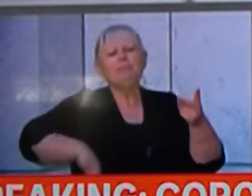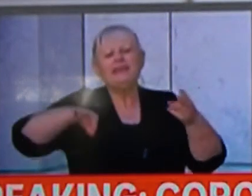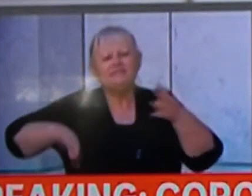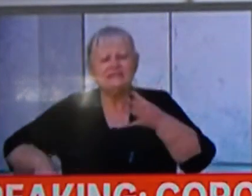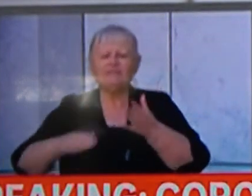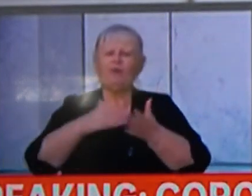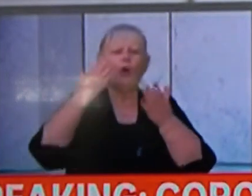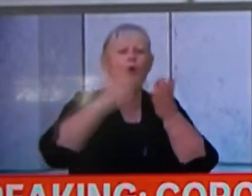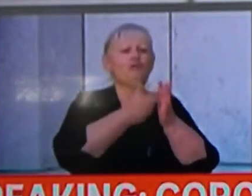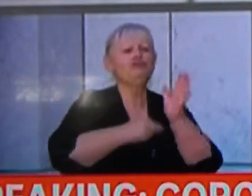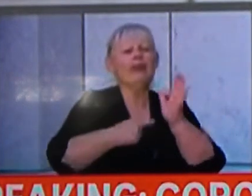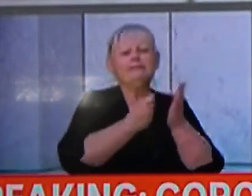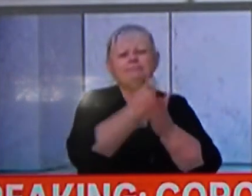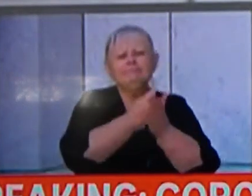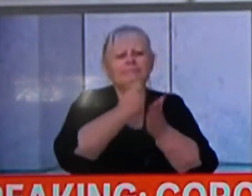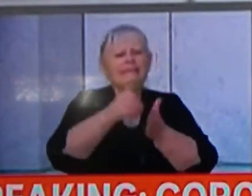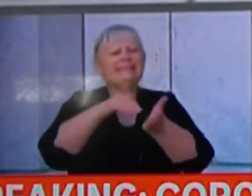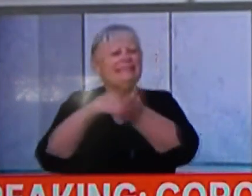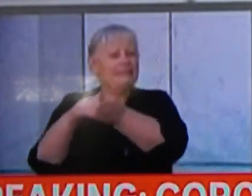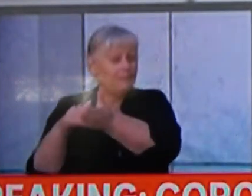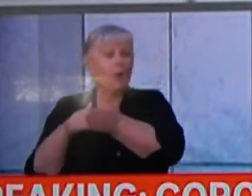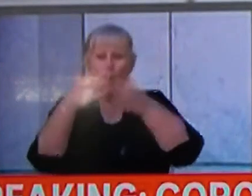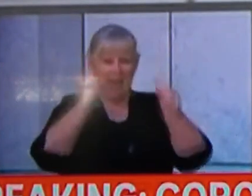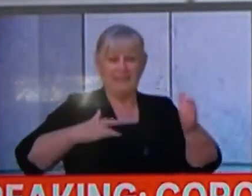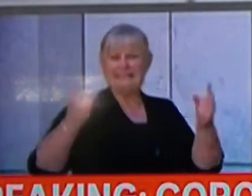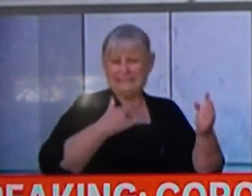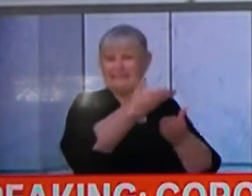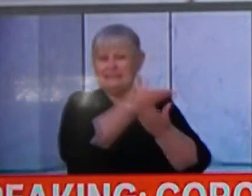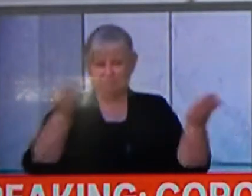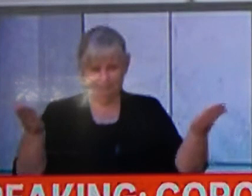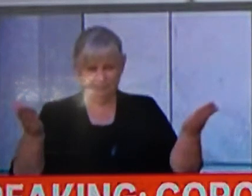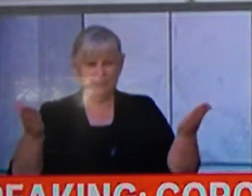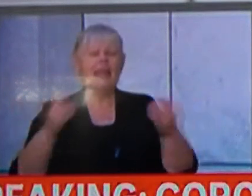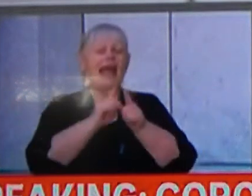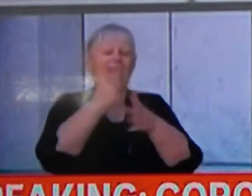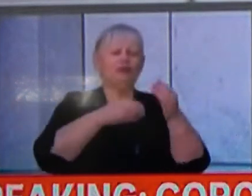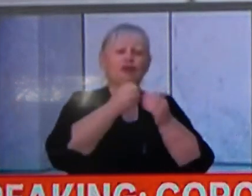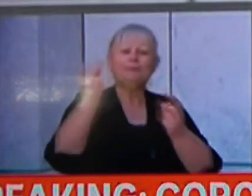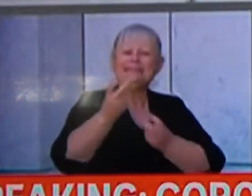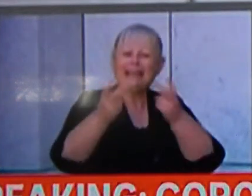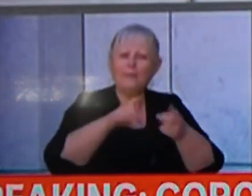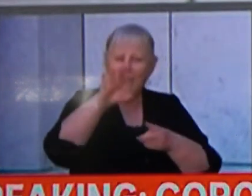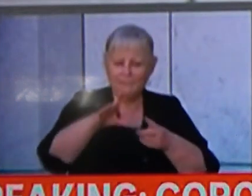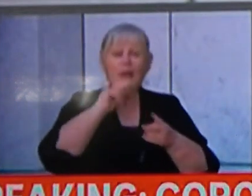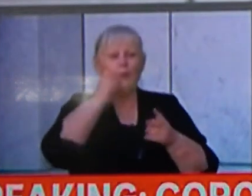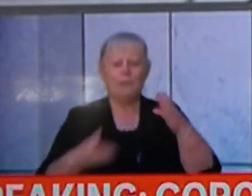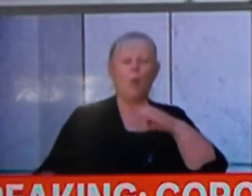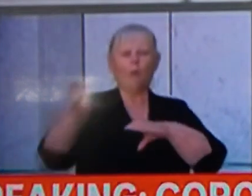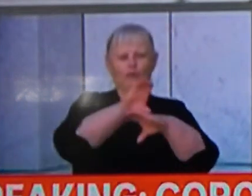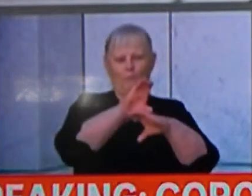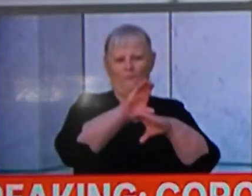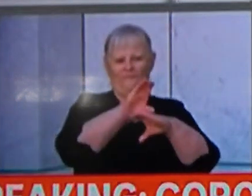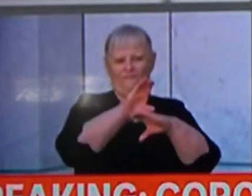rental assistance, all of these things as access to primary payments like the job seeker payment and others kick in. So